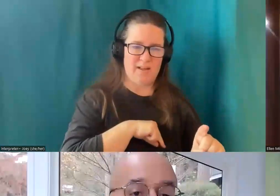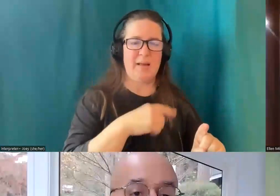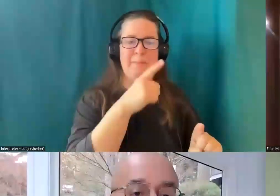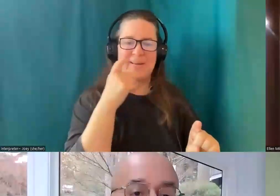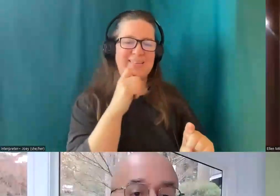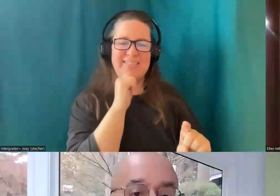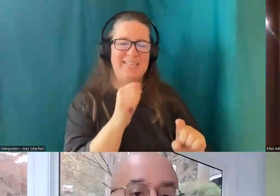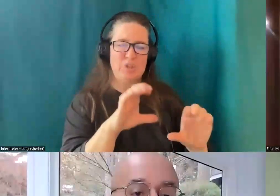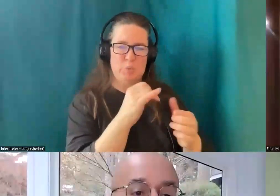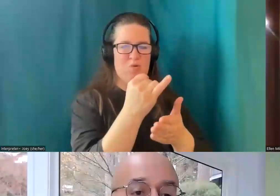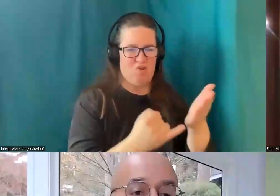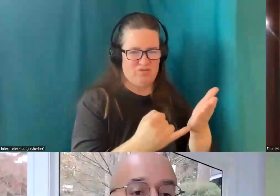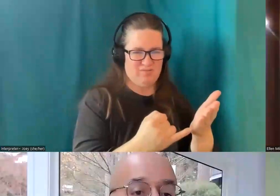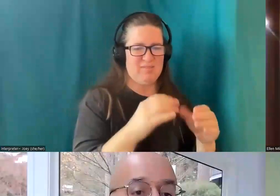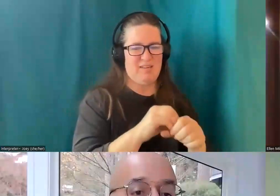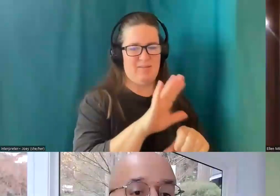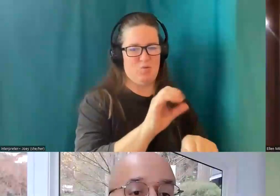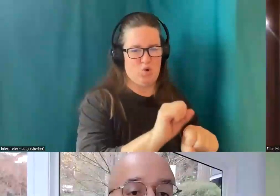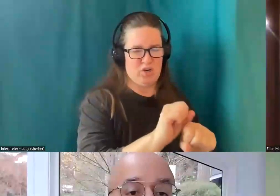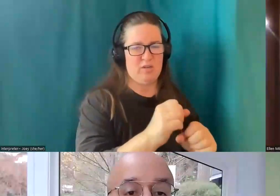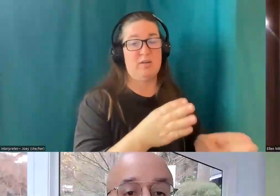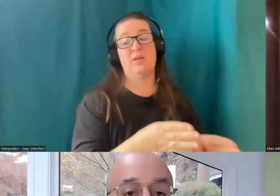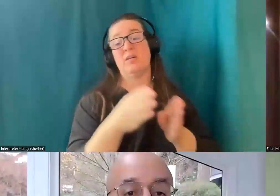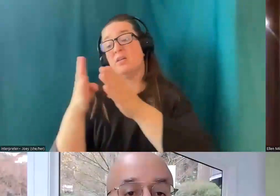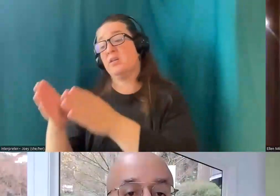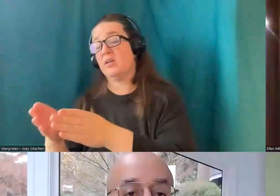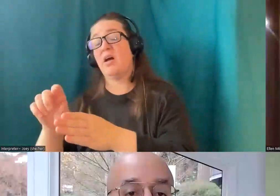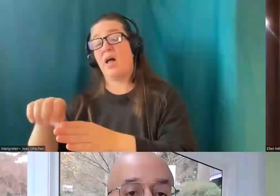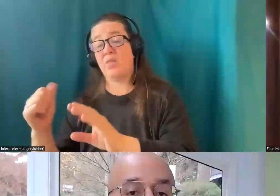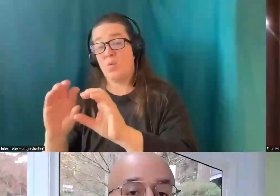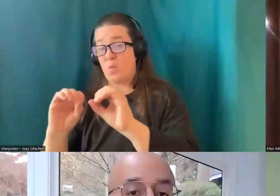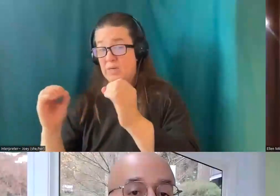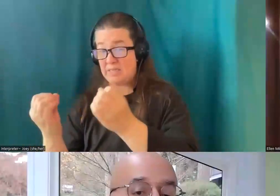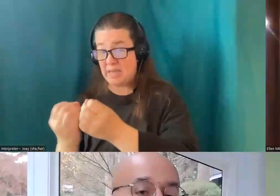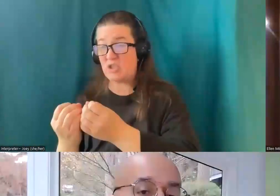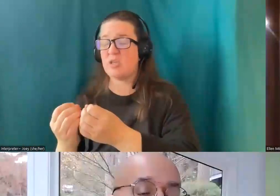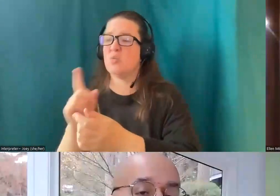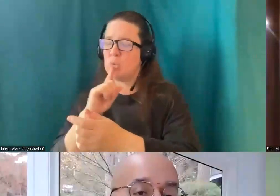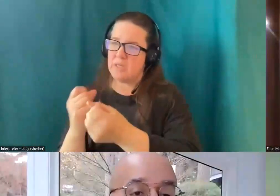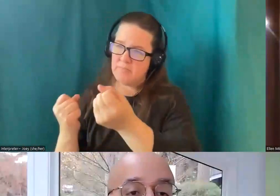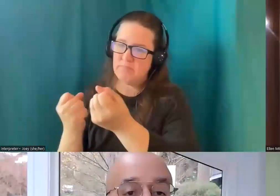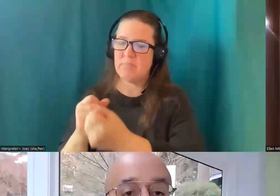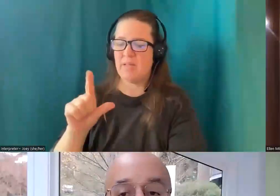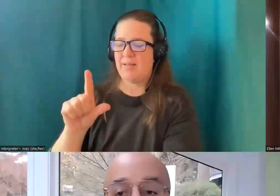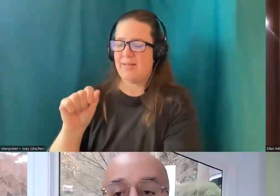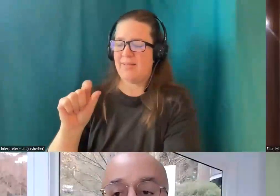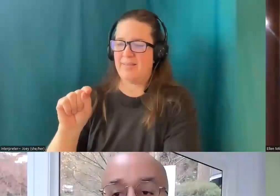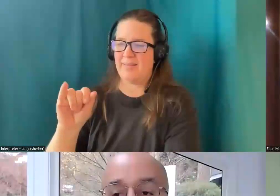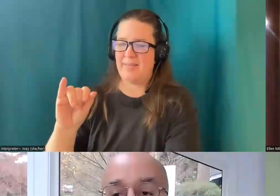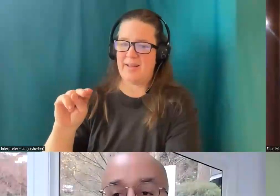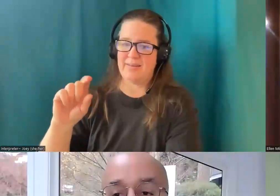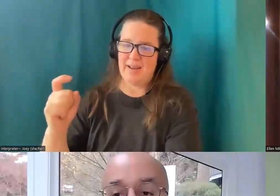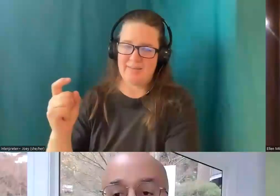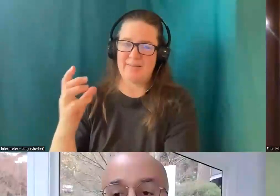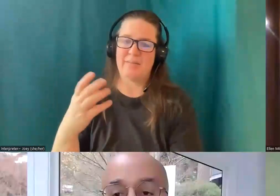hand, imagining a second organization that similarly uplifts Latinx and Mexican American culture in Eastern Washington, but the way they deliver this work